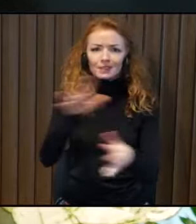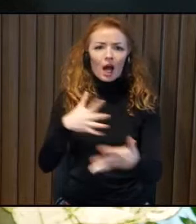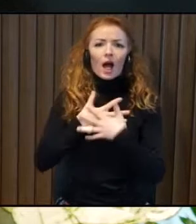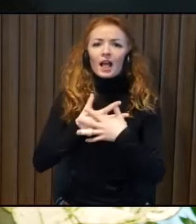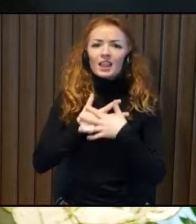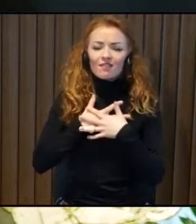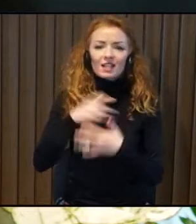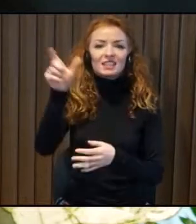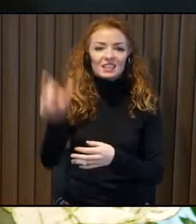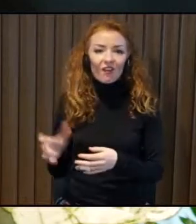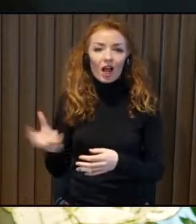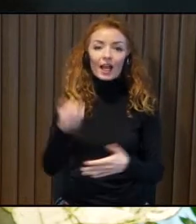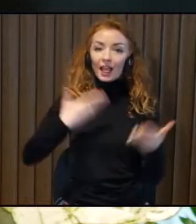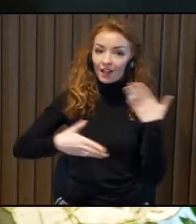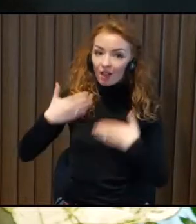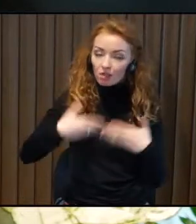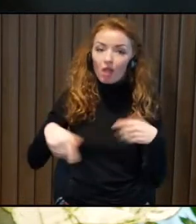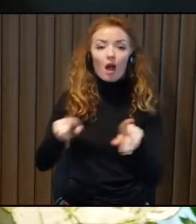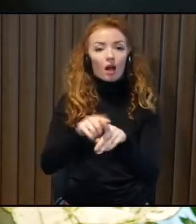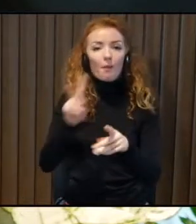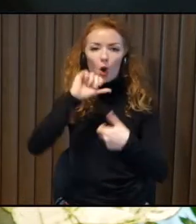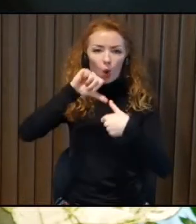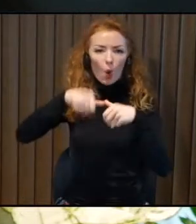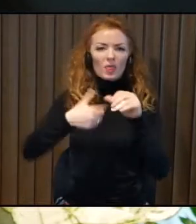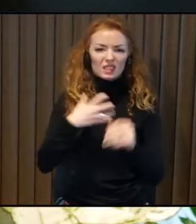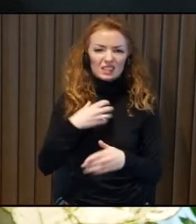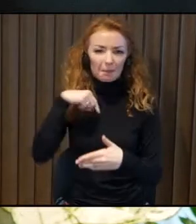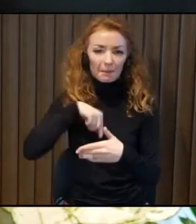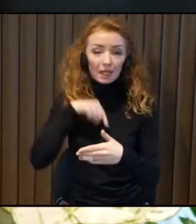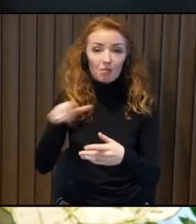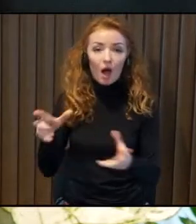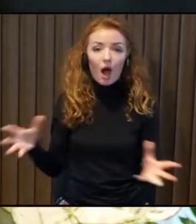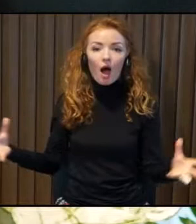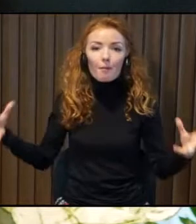Welfare and organization Sustaino,